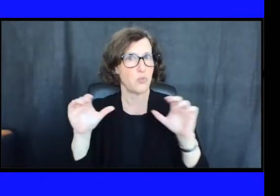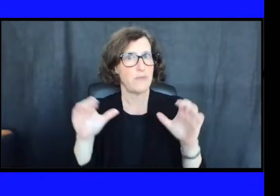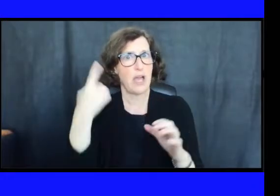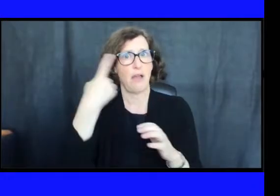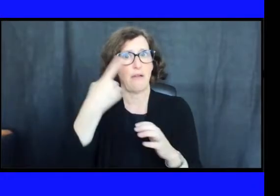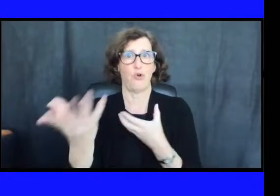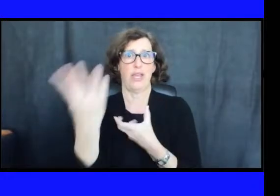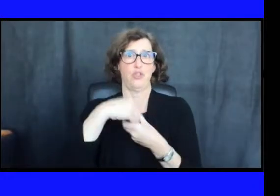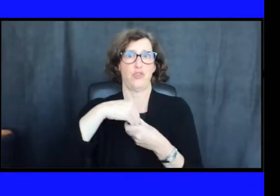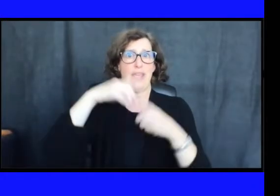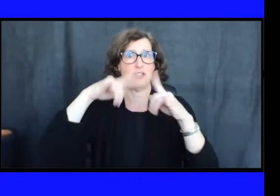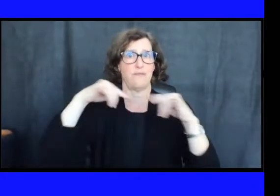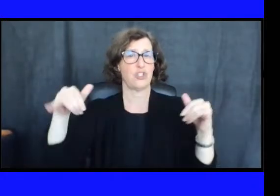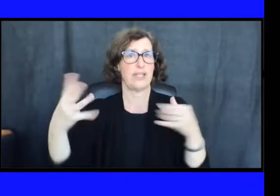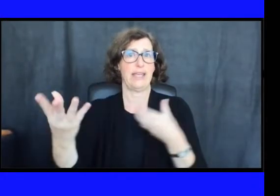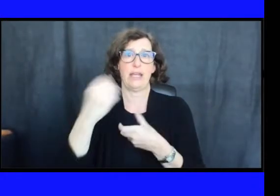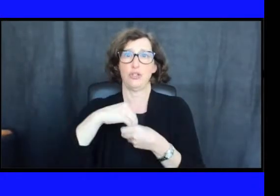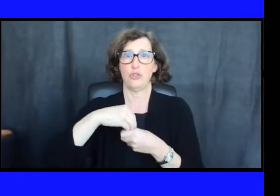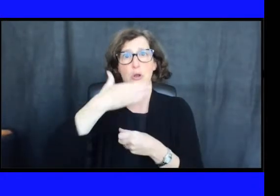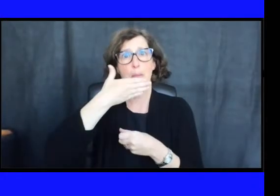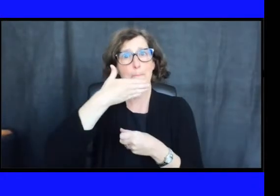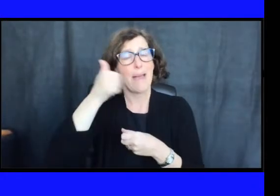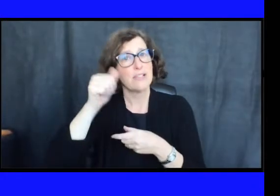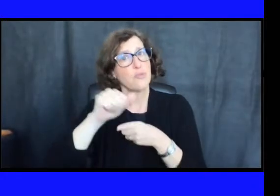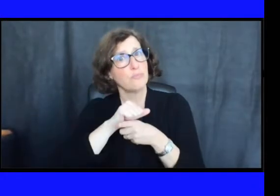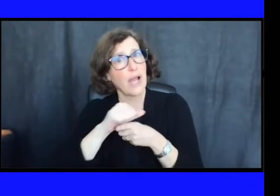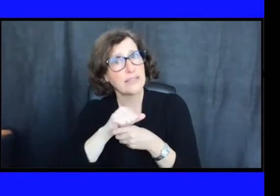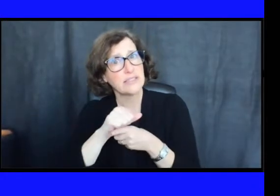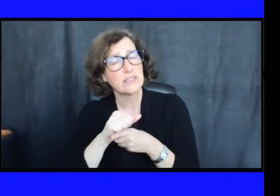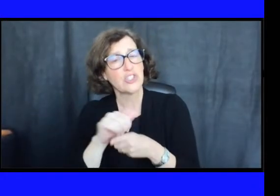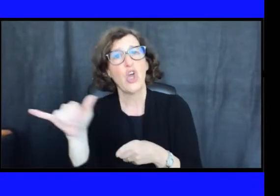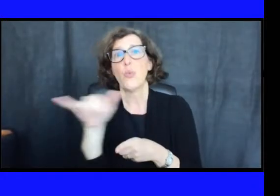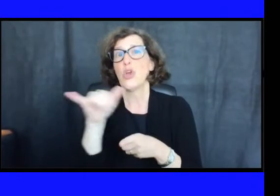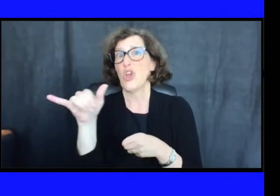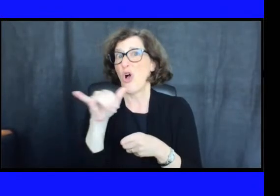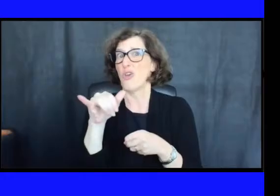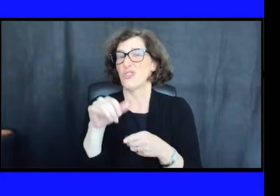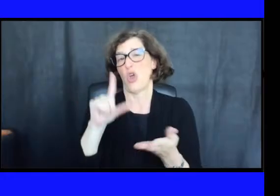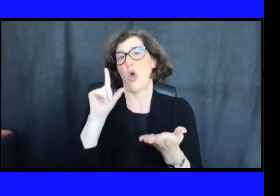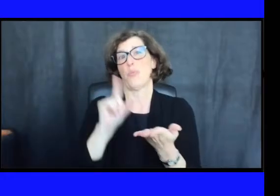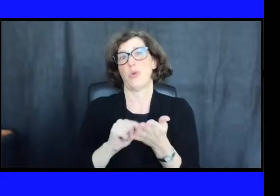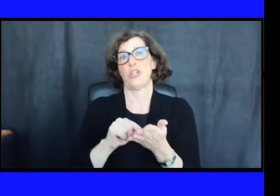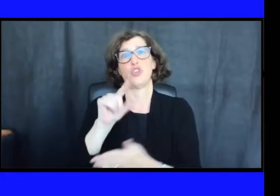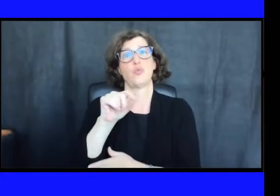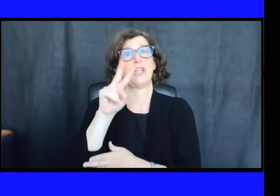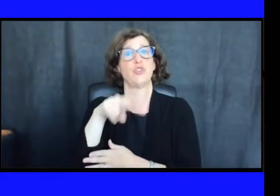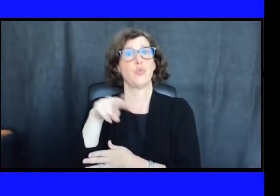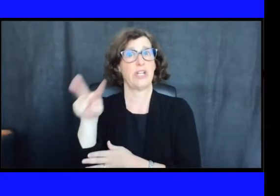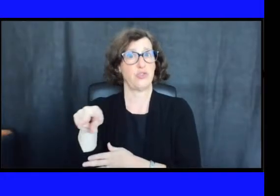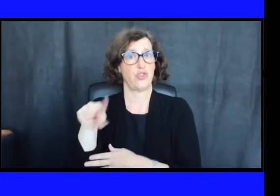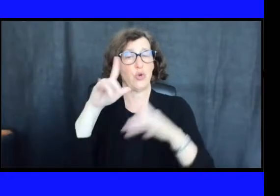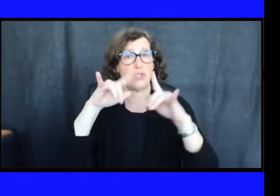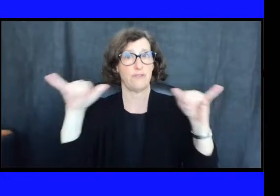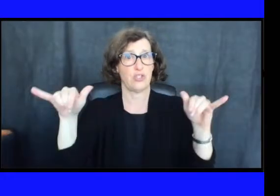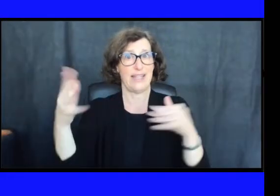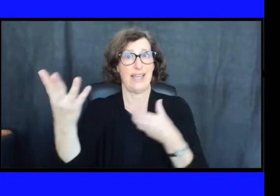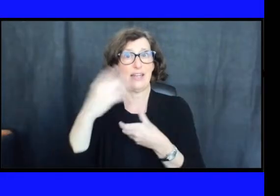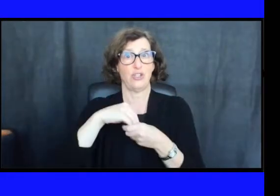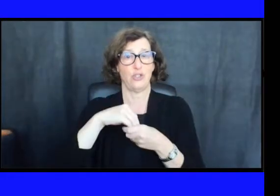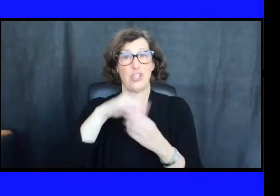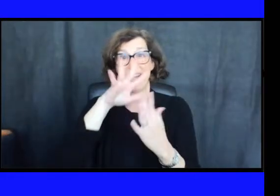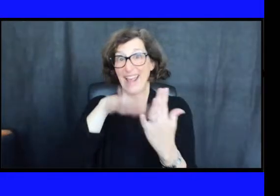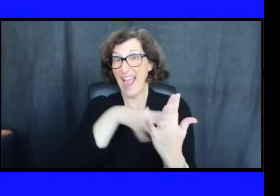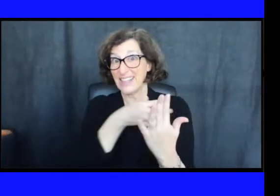minutes. And furthermore, we expanded workforce training solutions by releasing the first system-level request